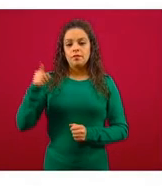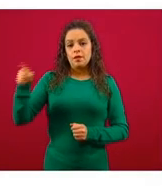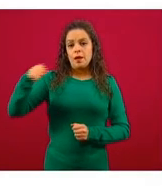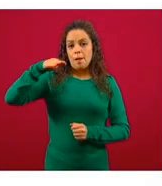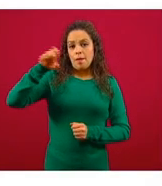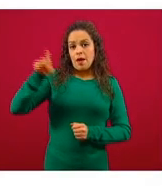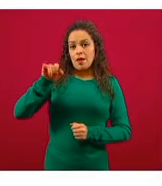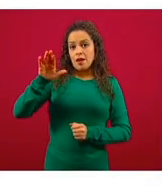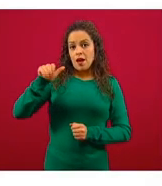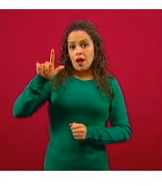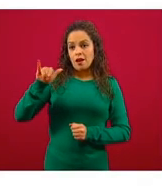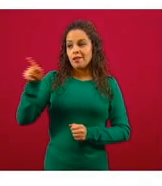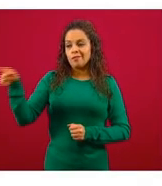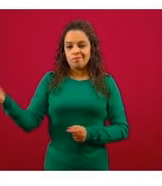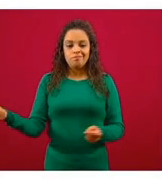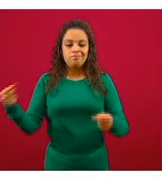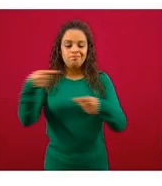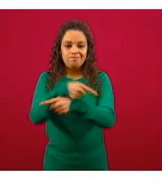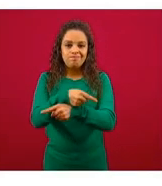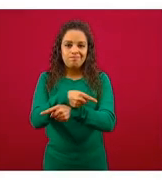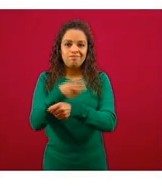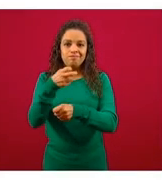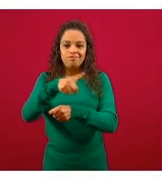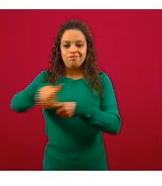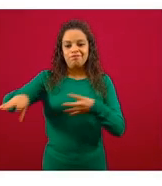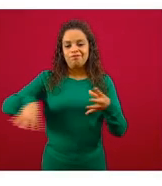Mexicali. These two cities,